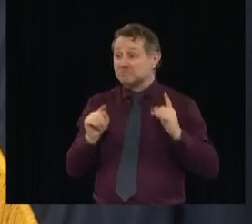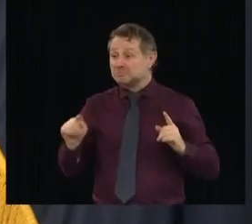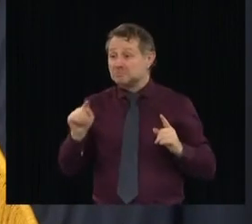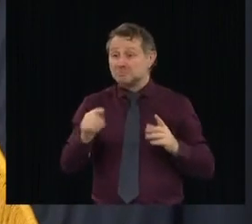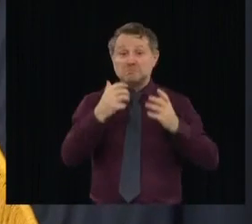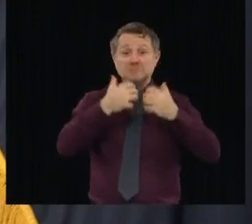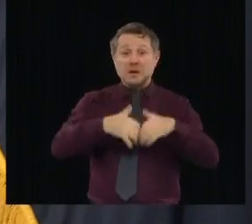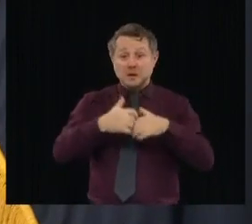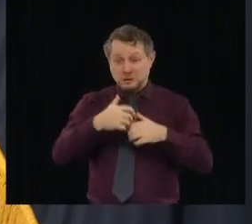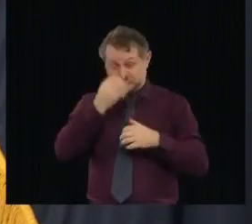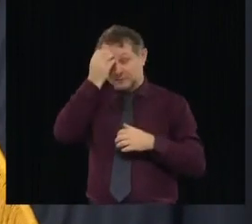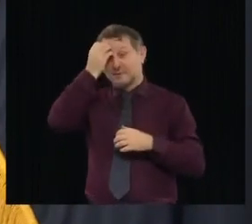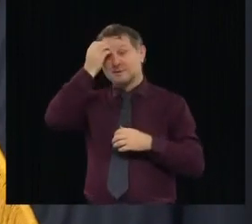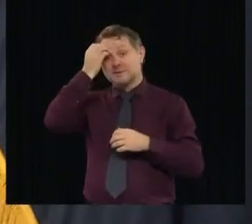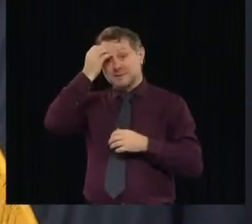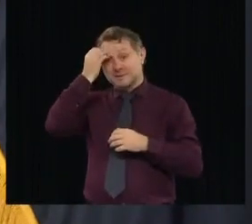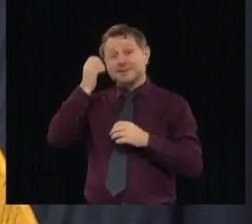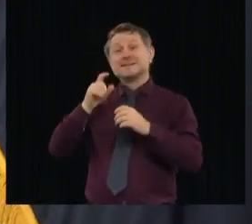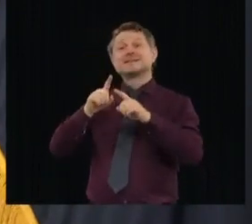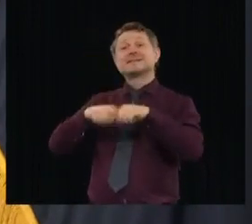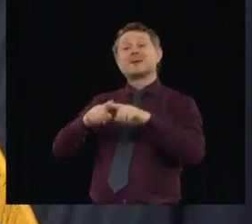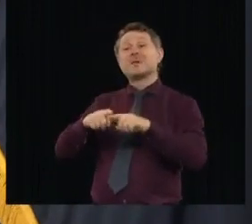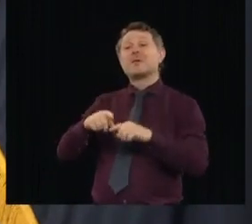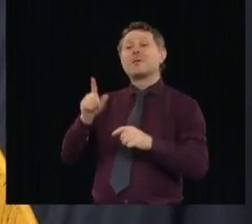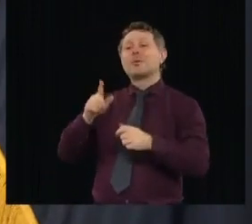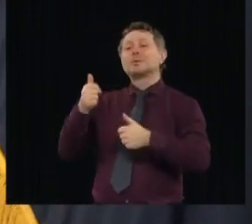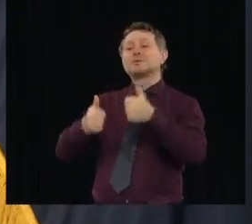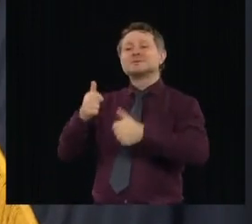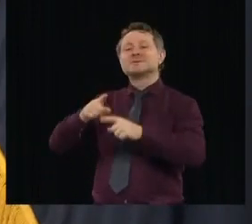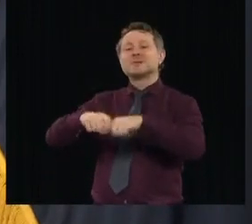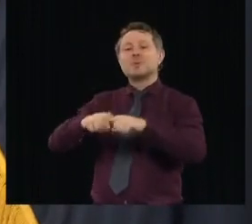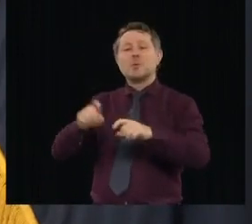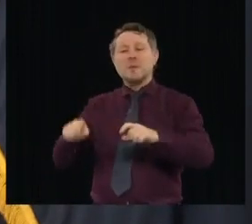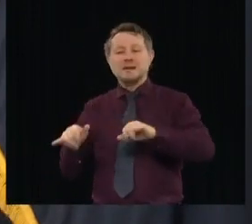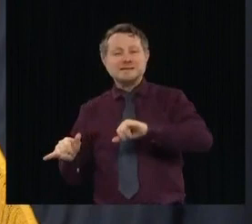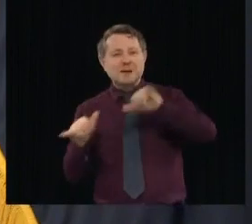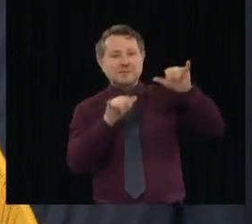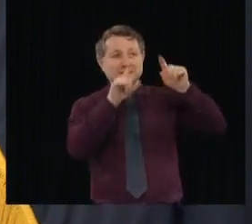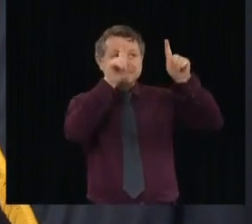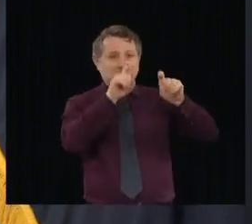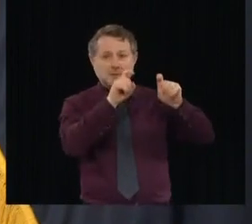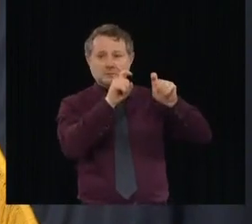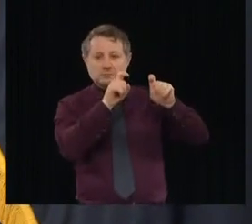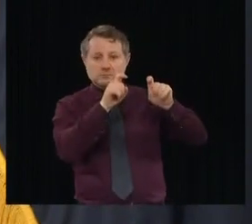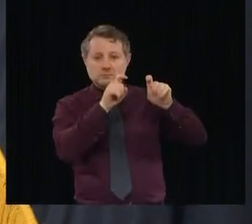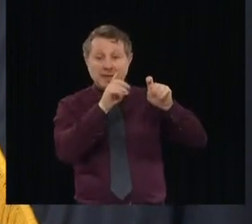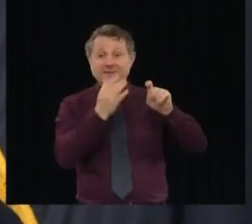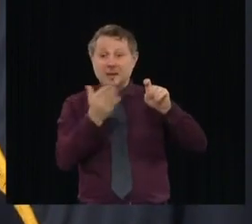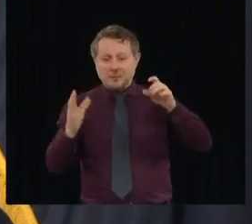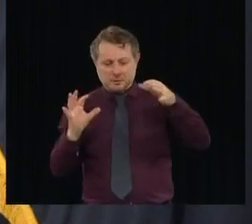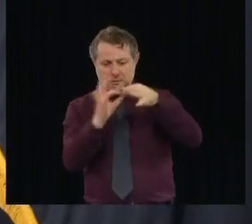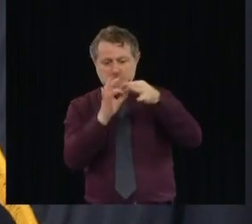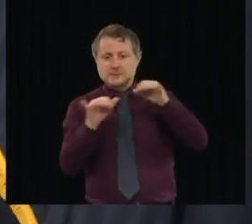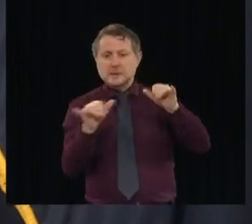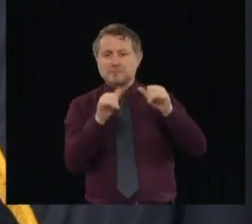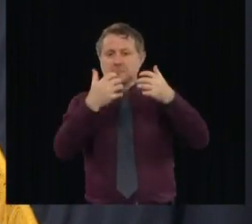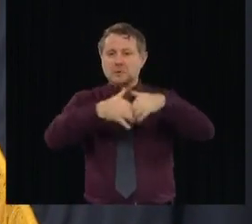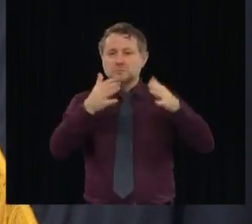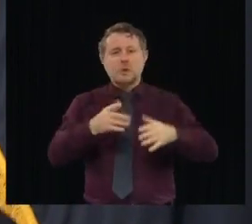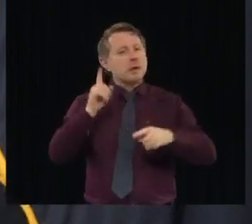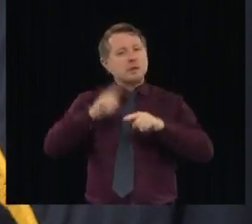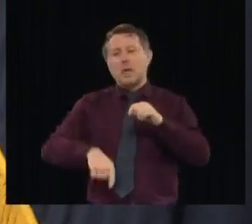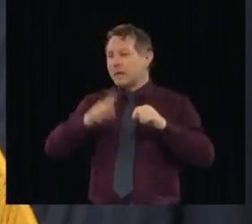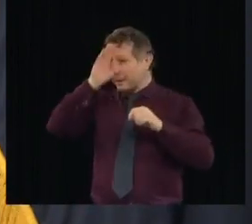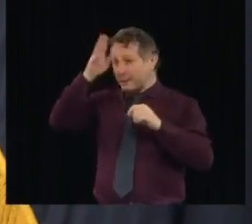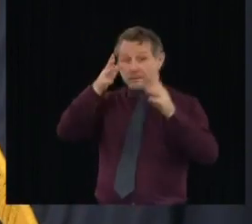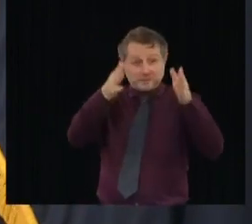on the machine you purchased, you need the test kit that works for that machine. So it starts to get complicated because you can have 6